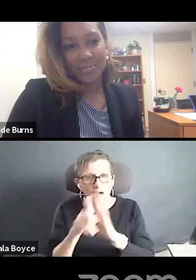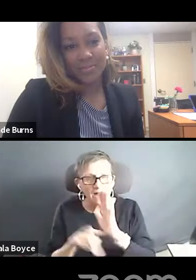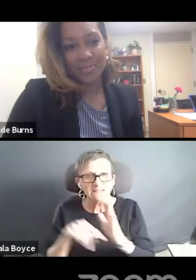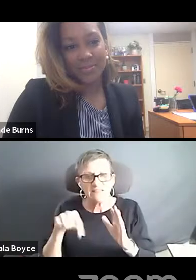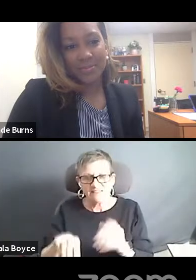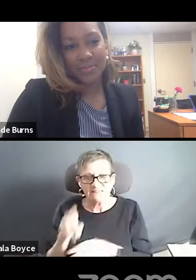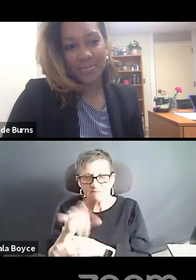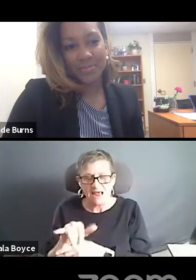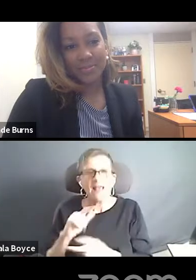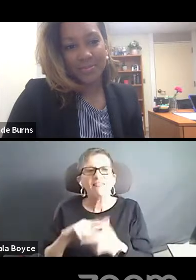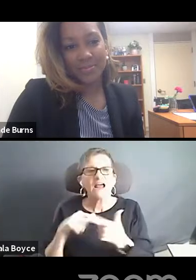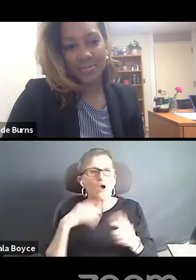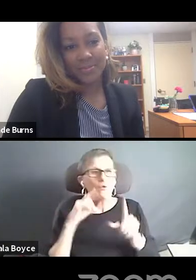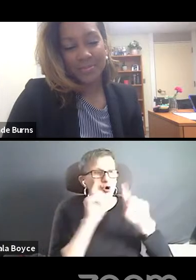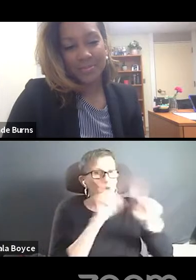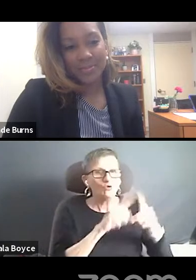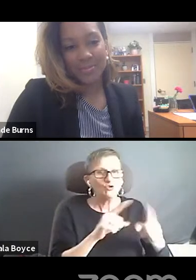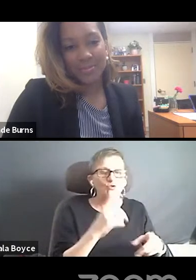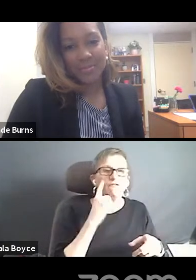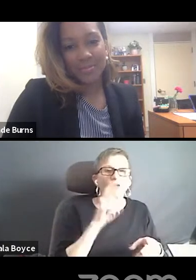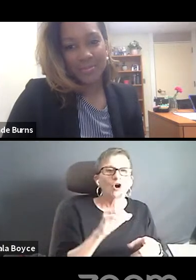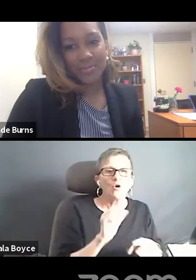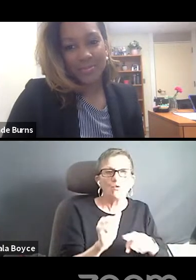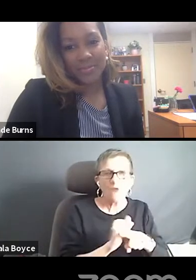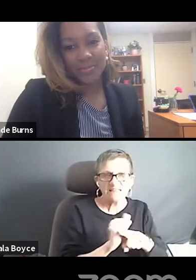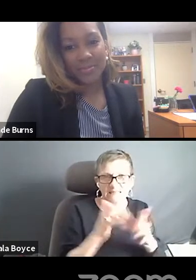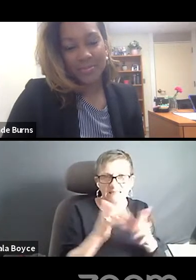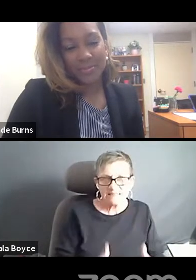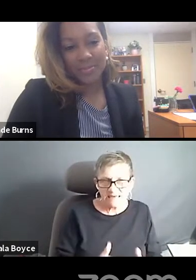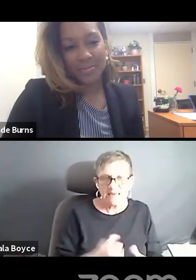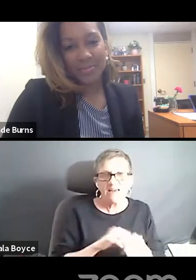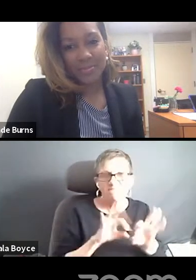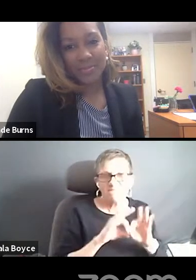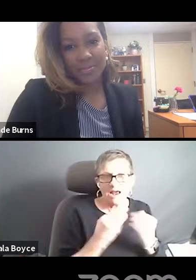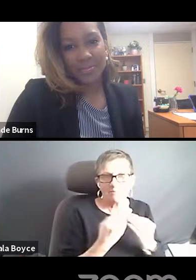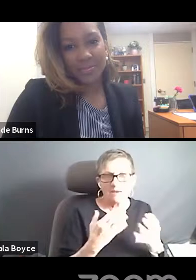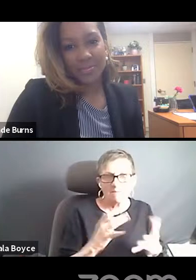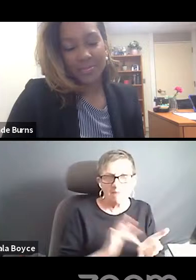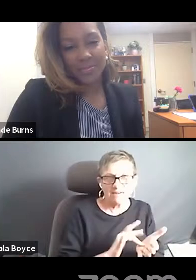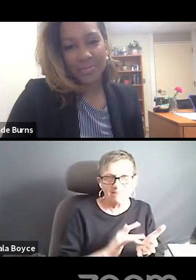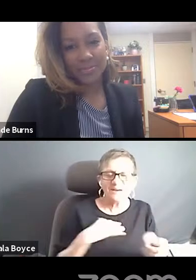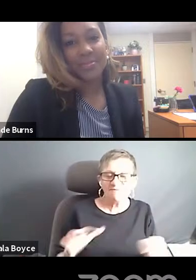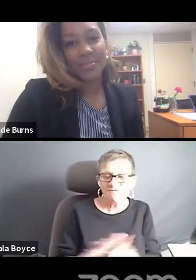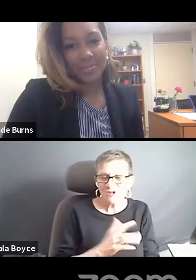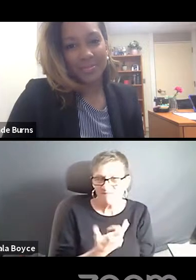be attending residency in family medicine. I am also fully vaccinated.